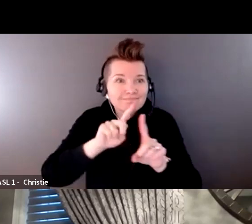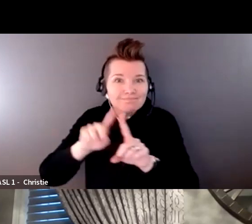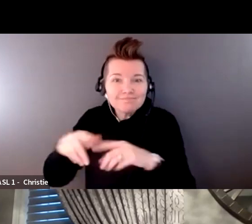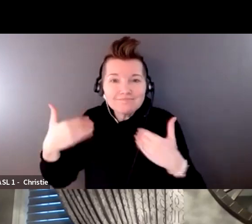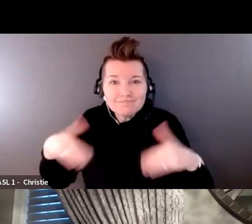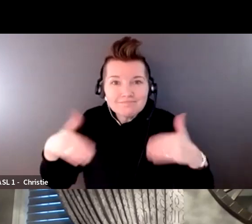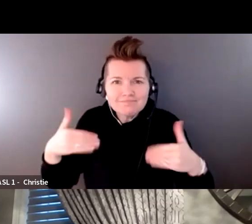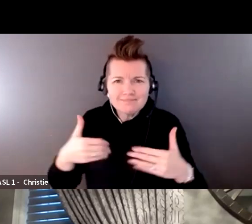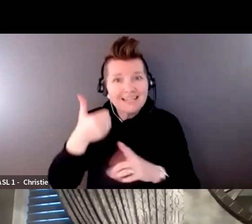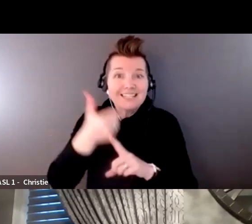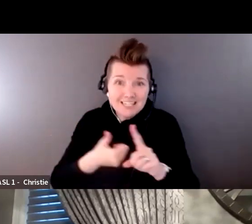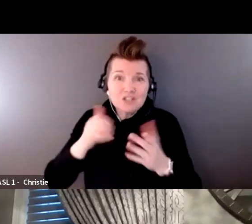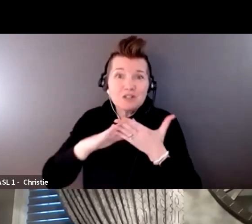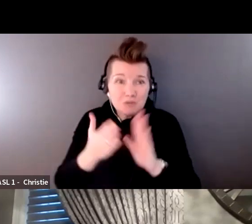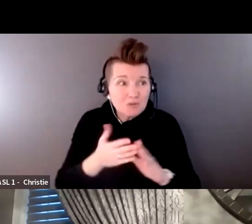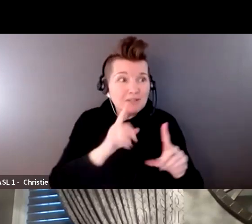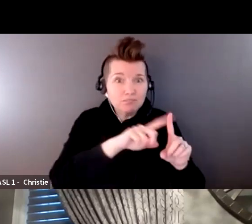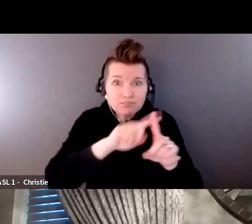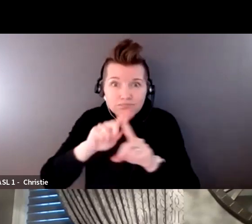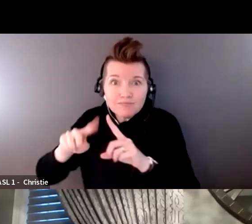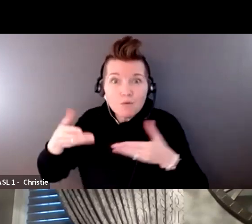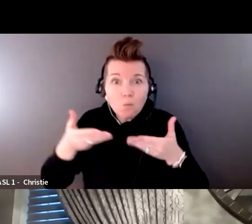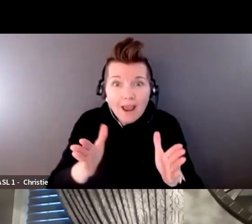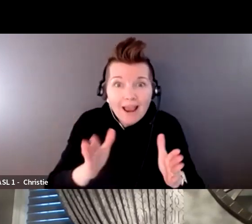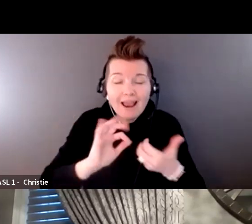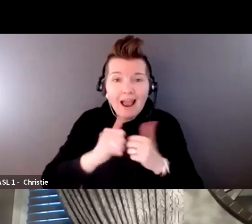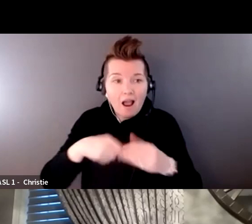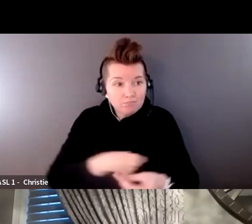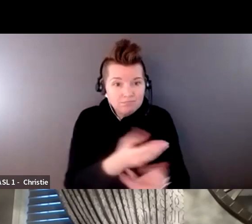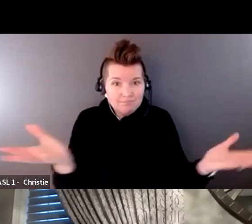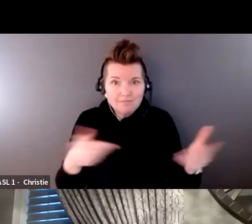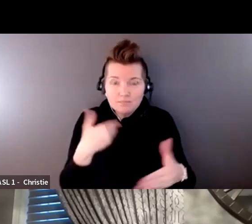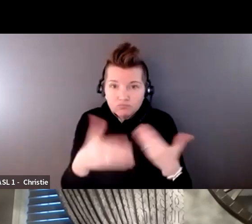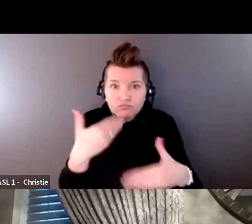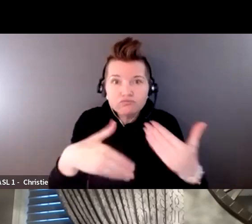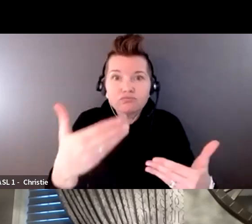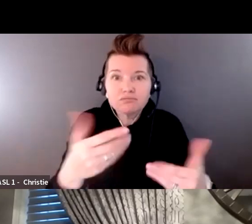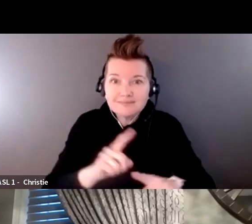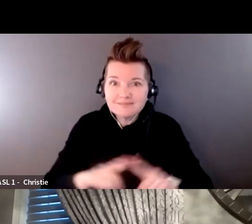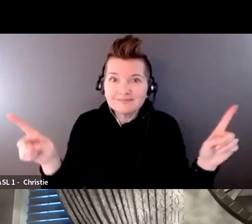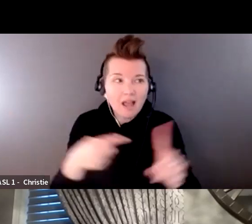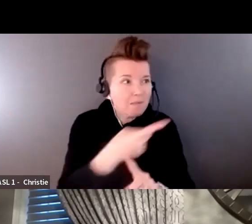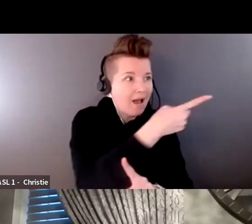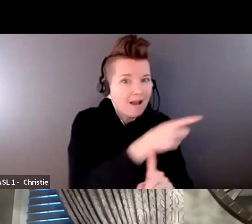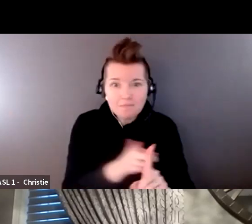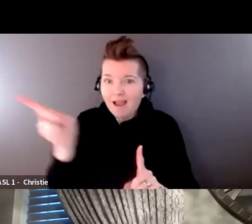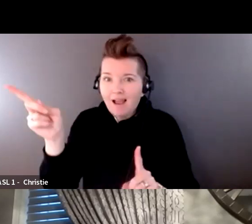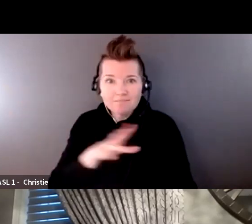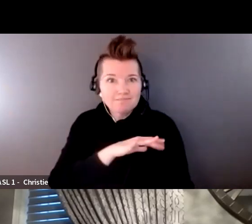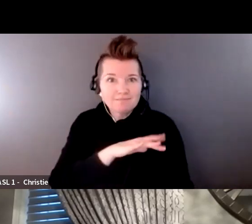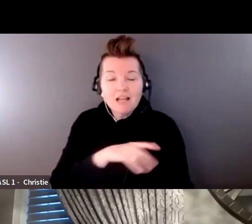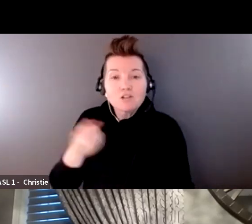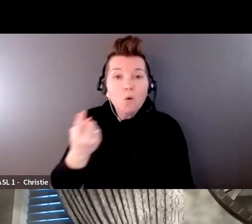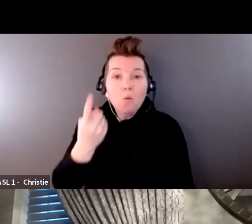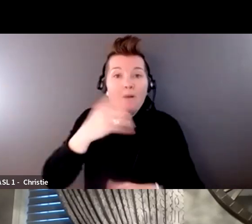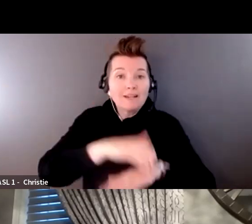so different and did everything so differently and catered to those specific needs. And oftentimes what I see is you'll see an English program translated and bam,